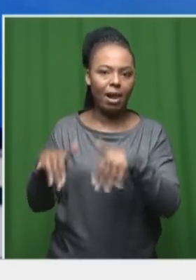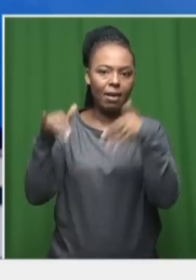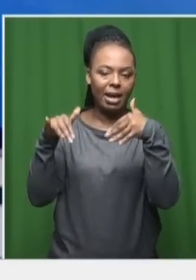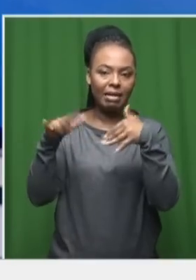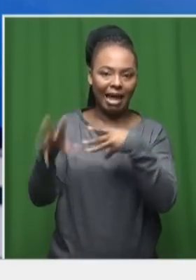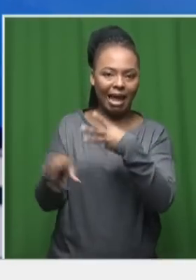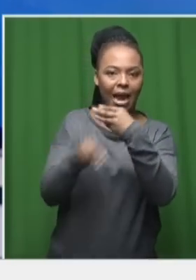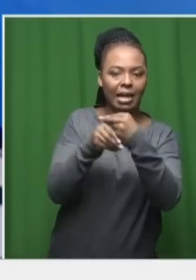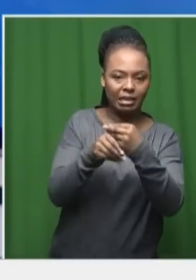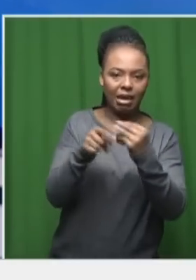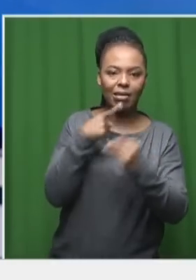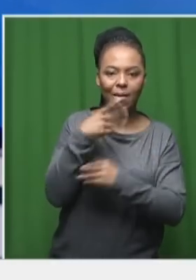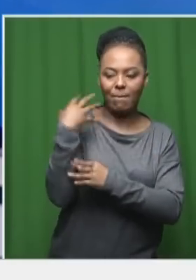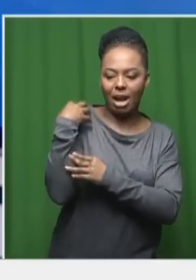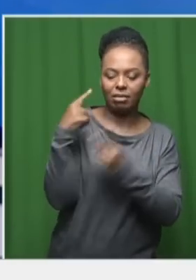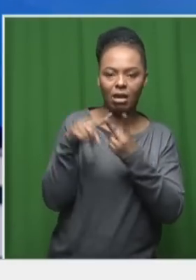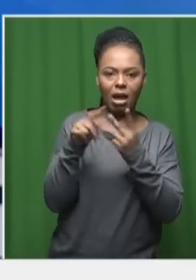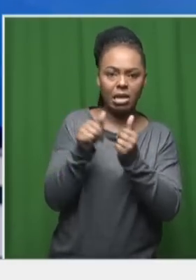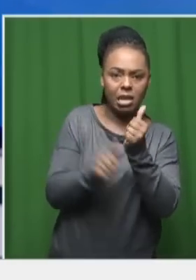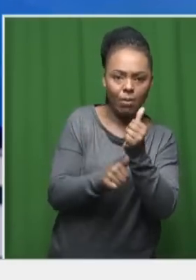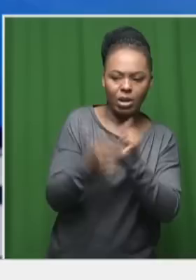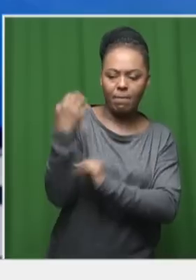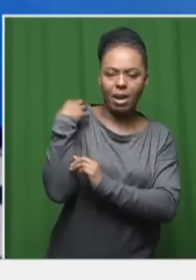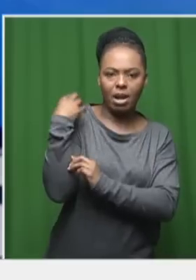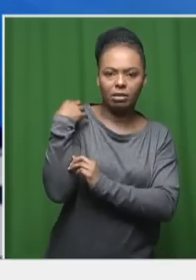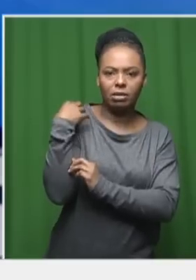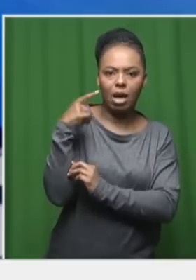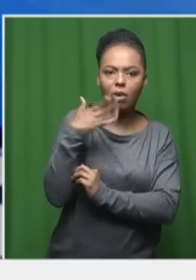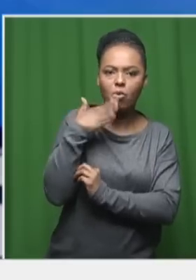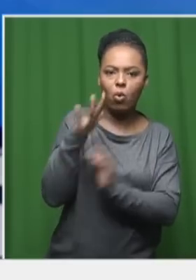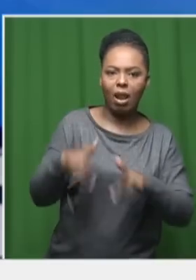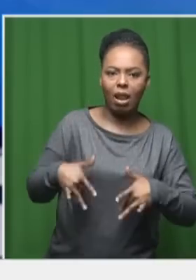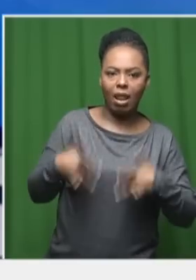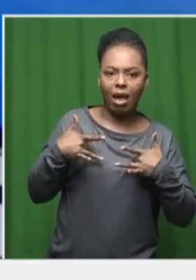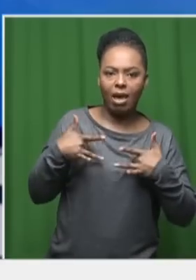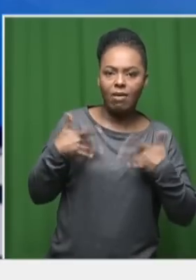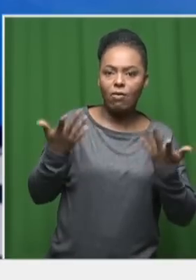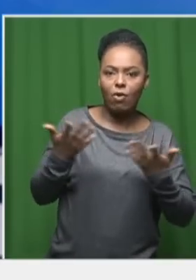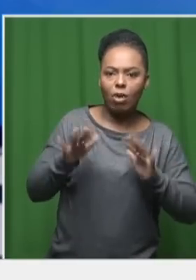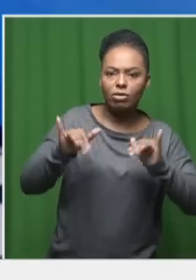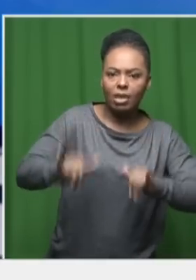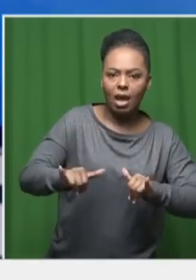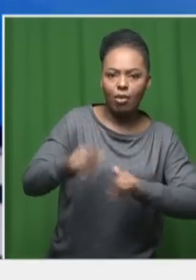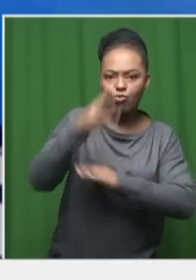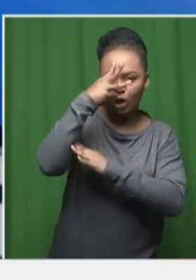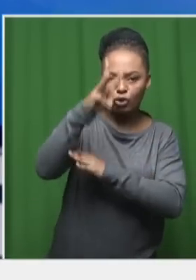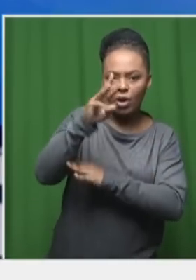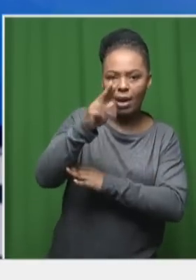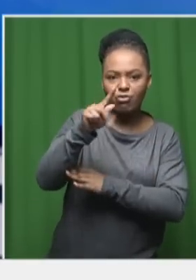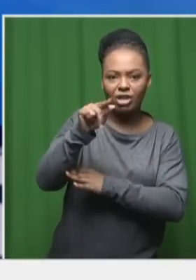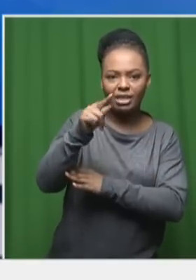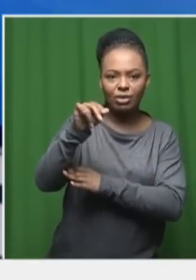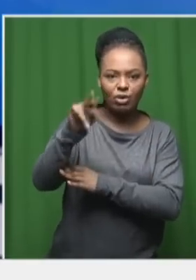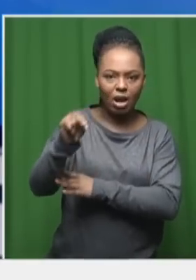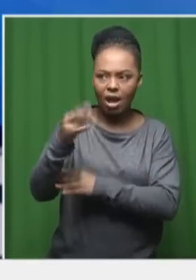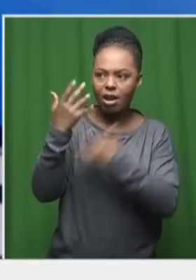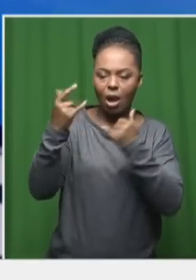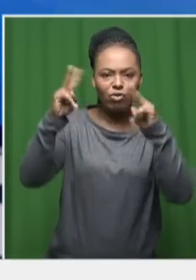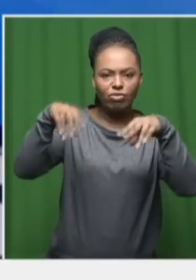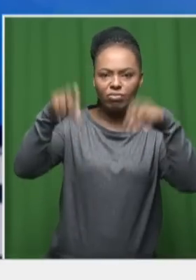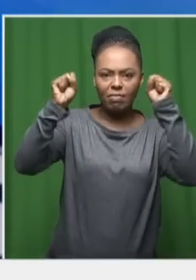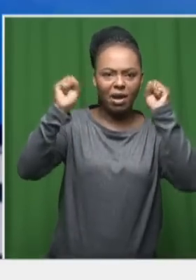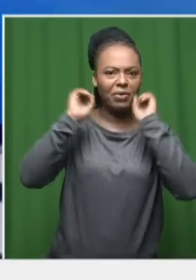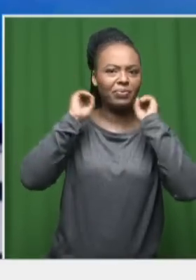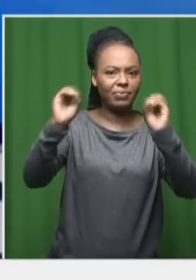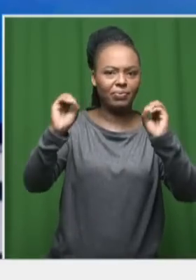the fact that ministers and their deputies who live in Bryntirion estate in Pretoria are exempt from load shedding due to their proximity to